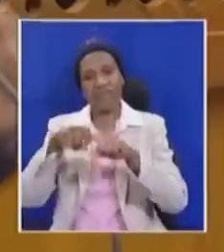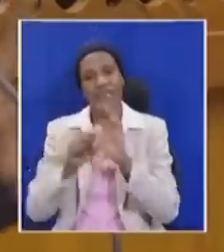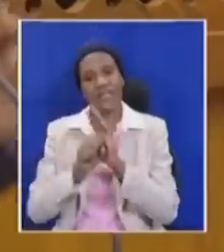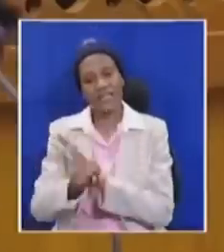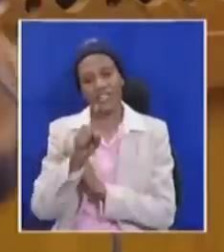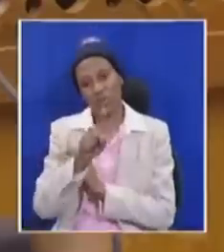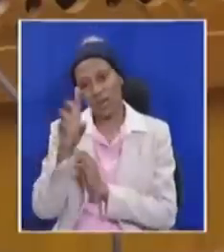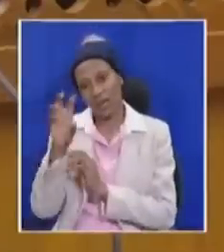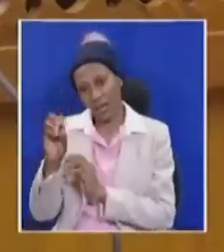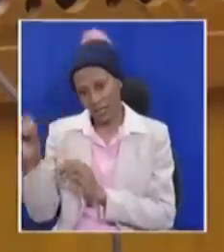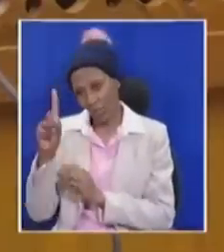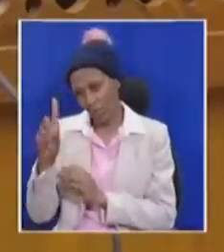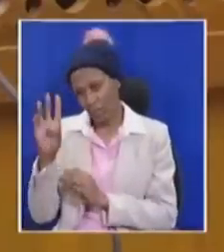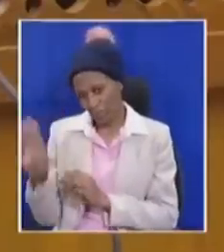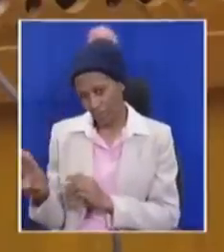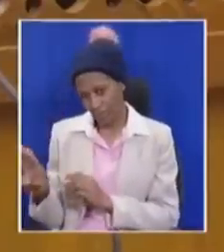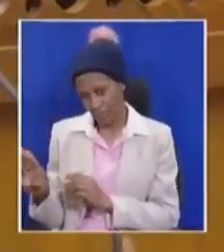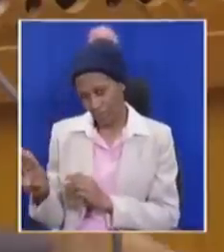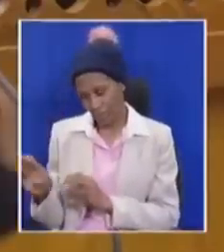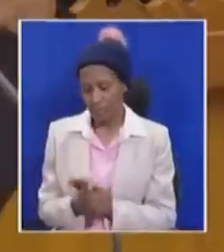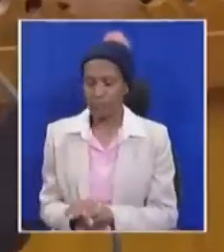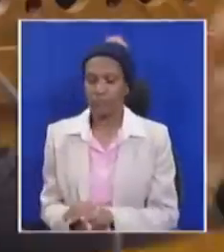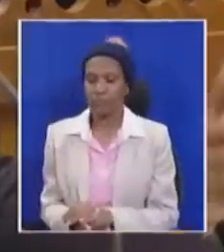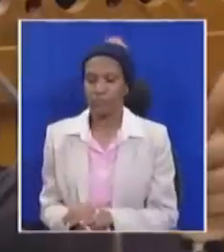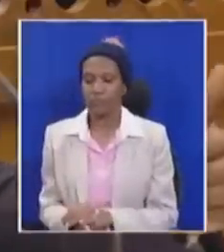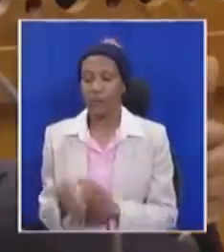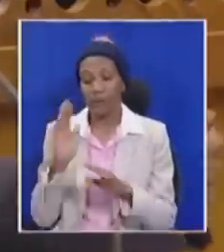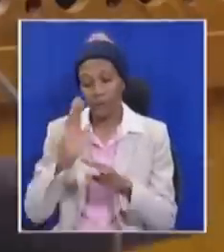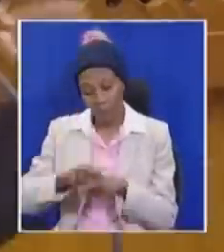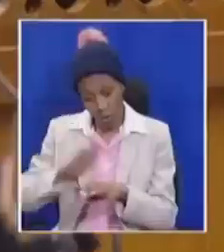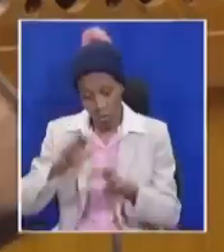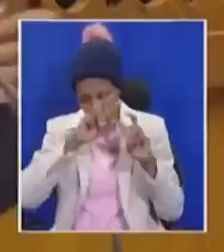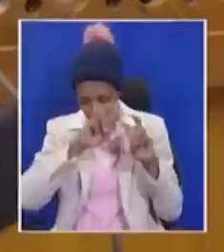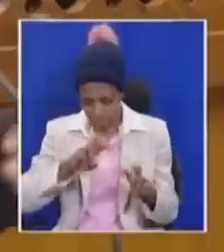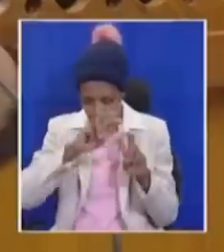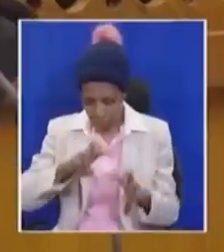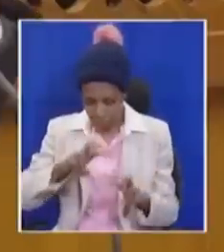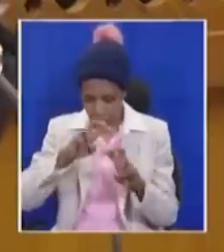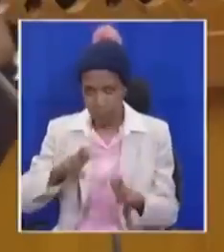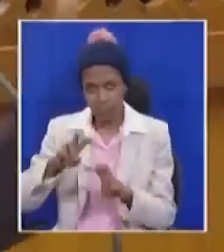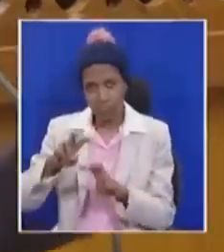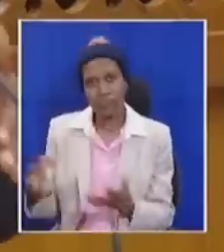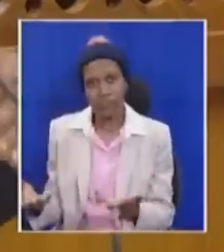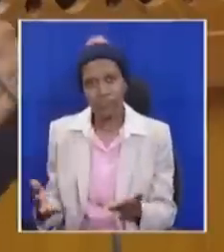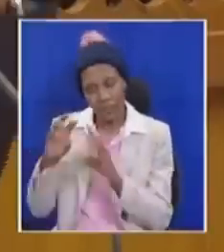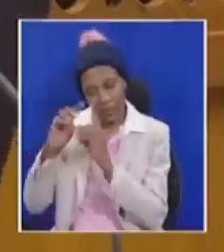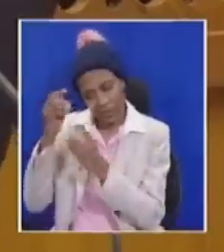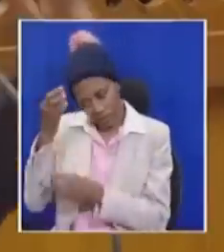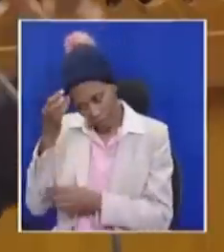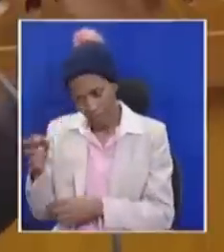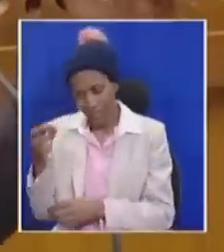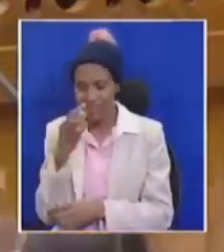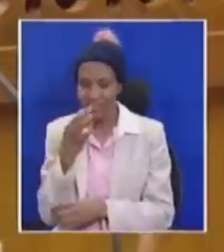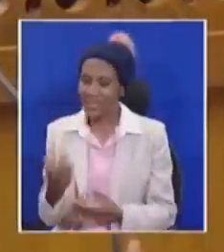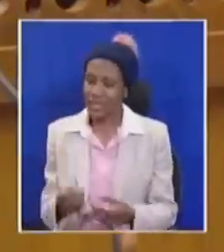Section 101B. On further investigation, then government took a decision to place a